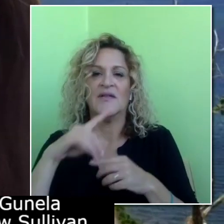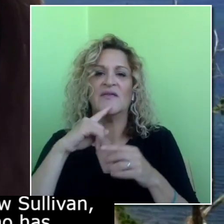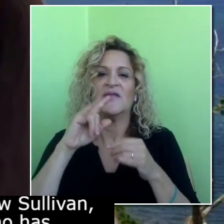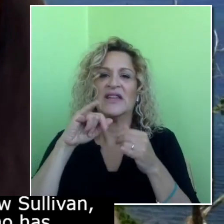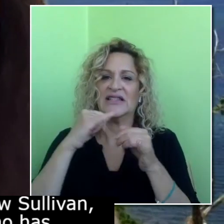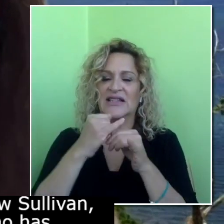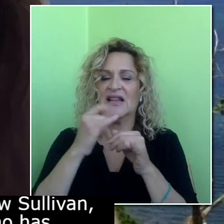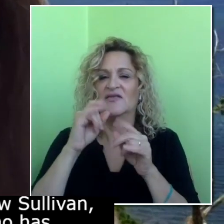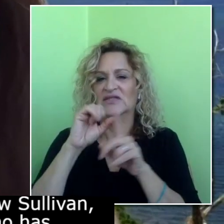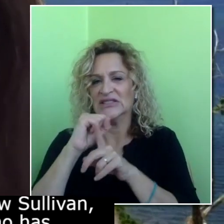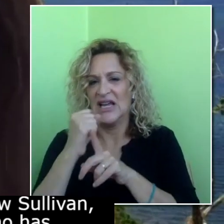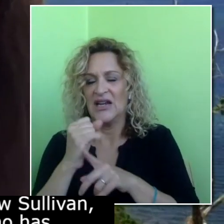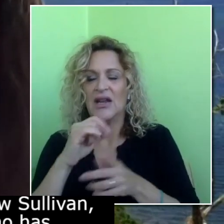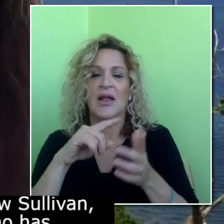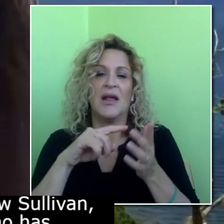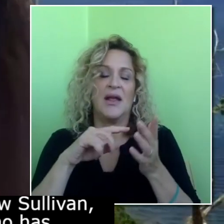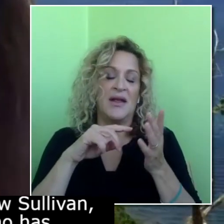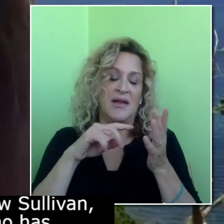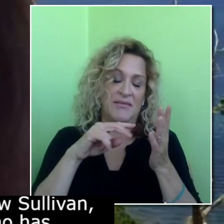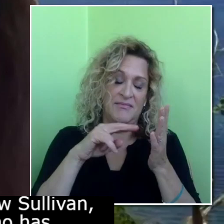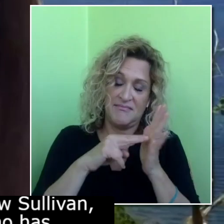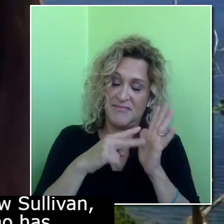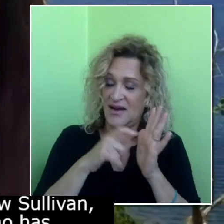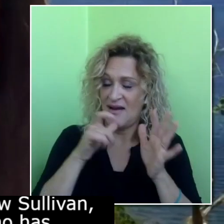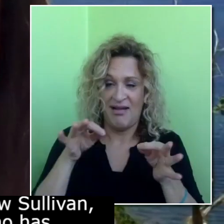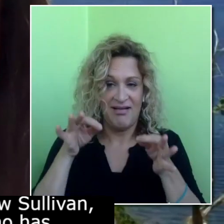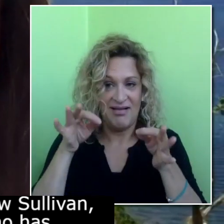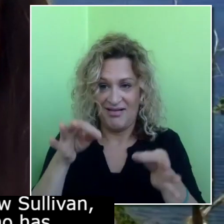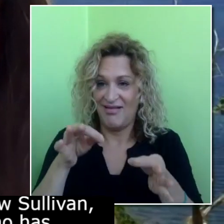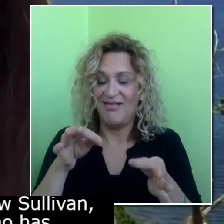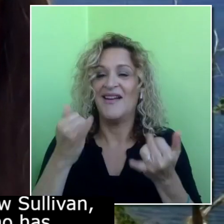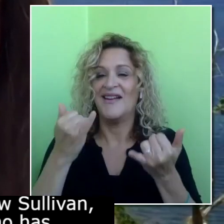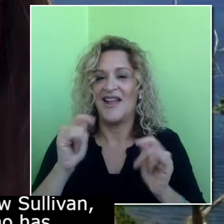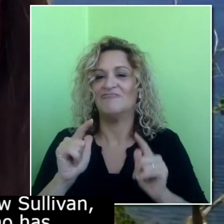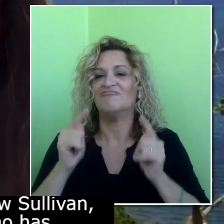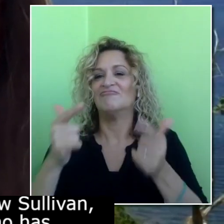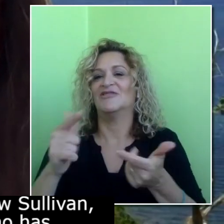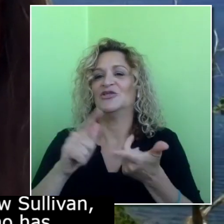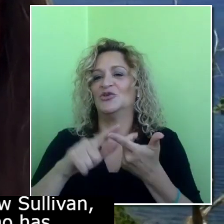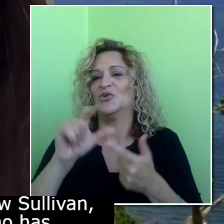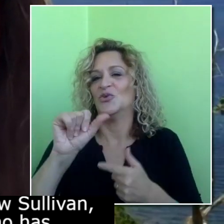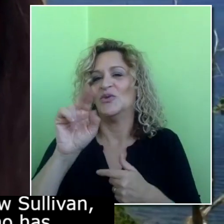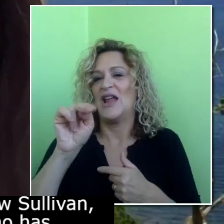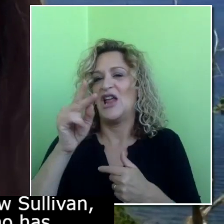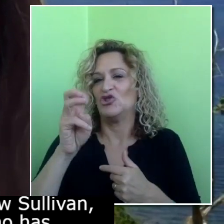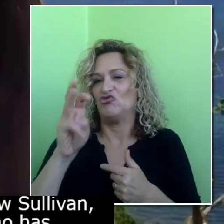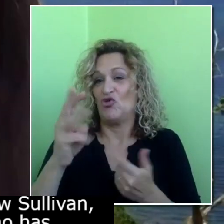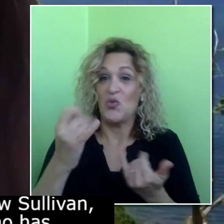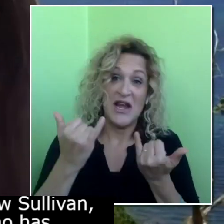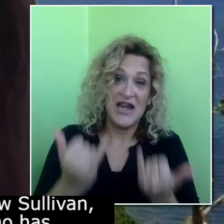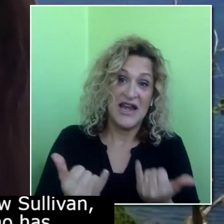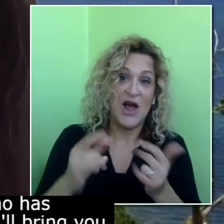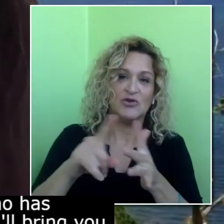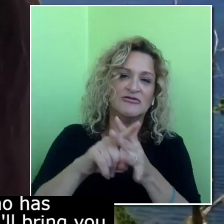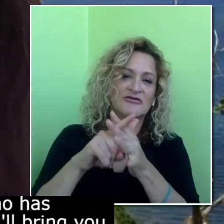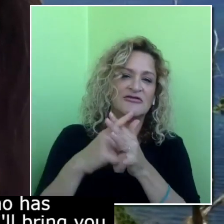And so without much delay, I'll bring you over to Andrew. Andrew, launch us off.